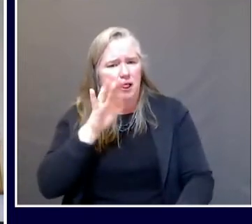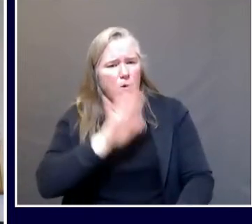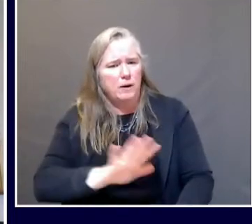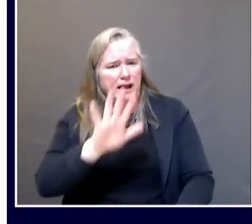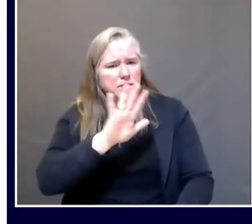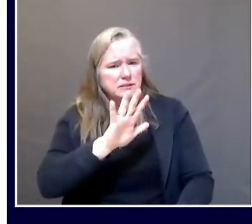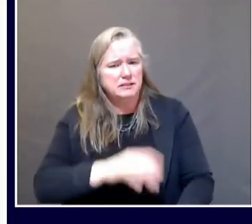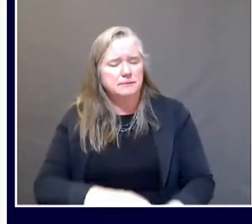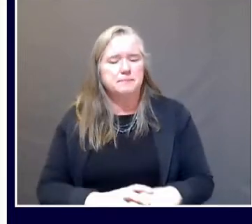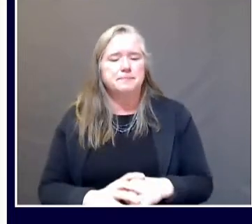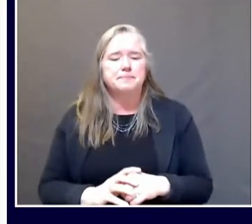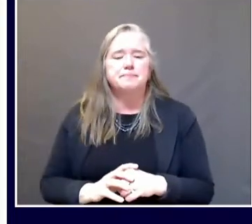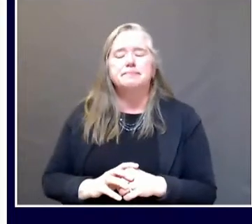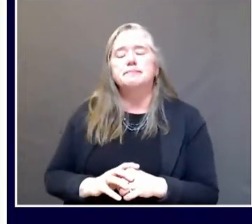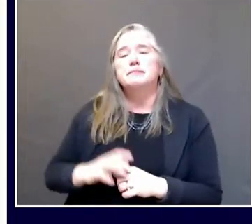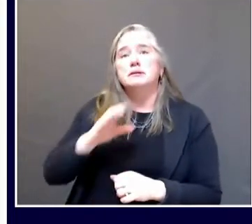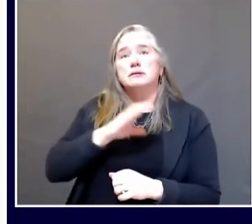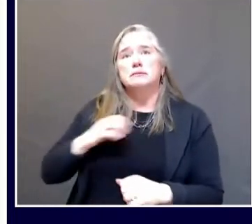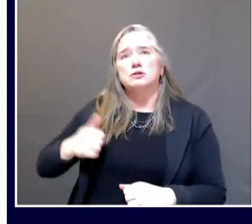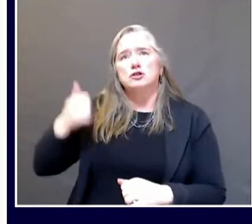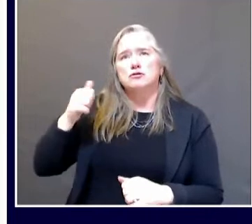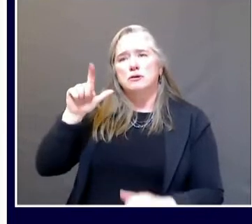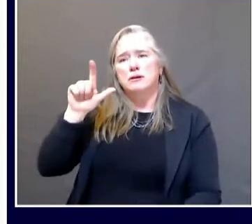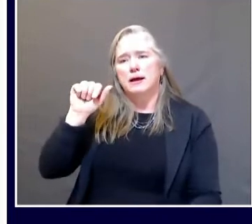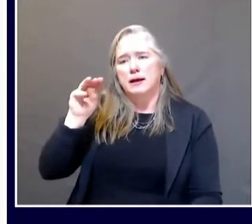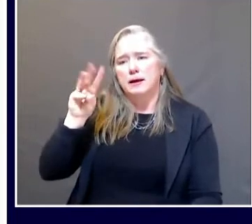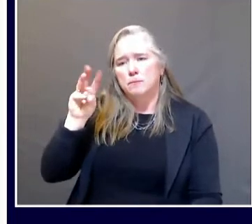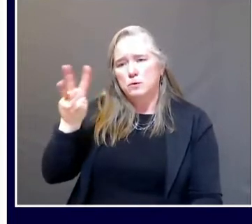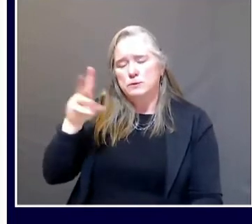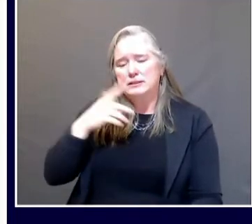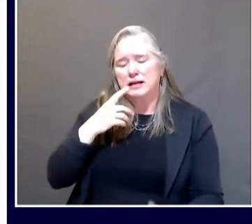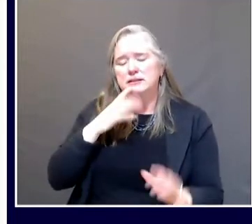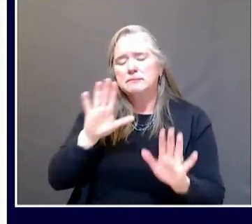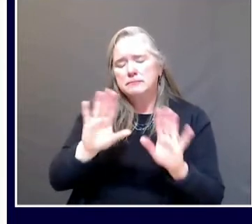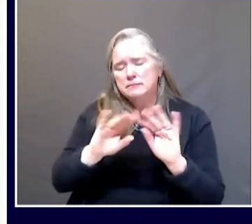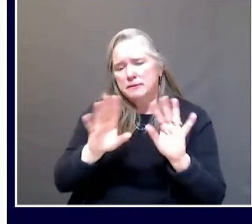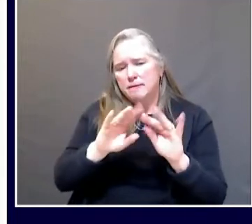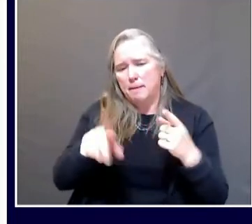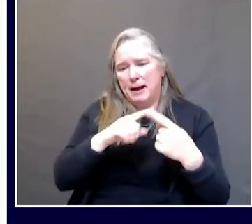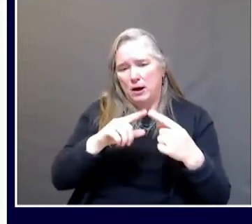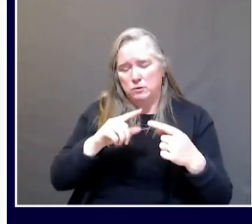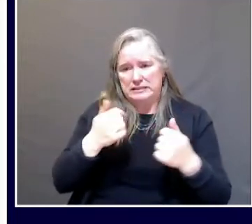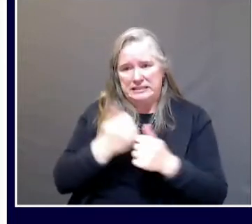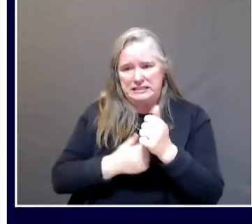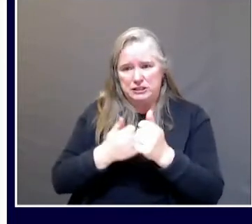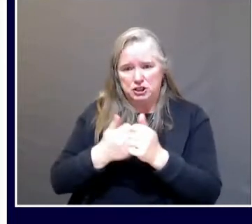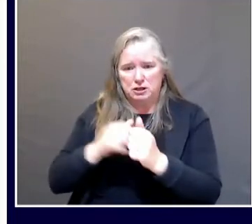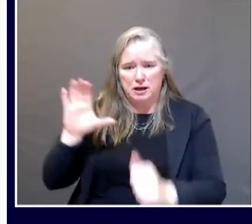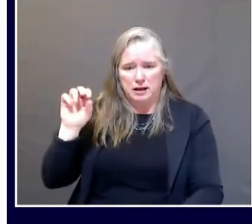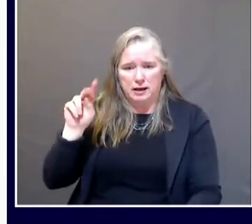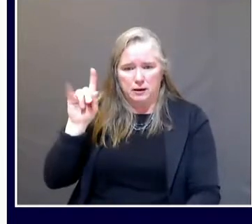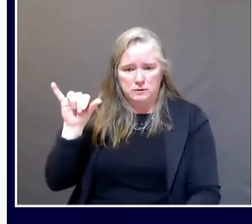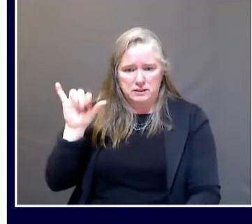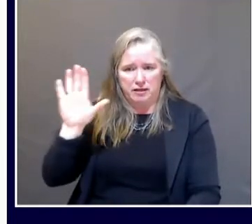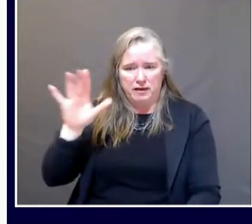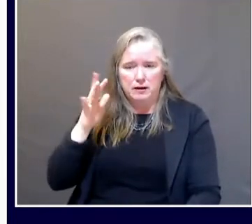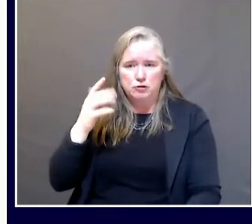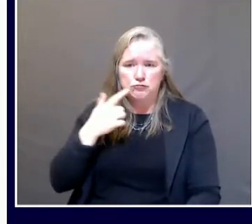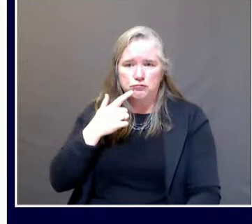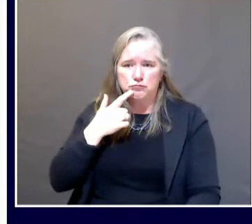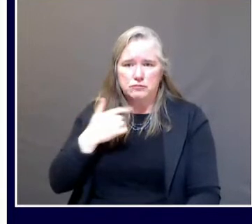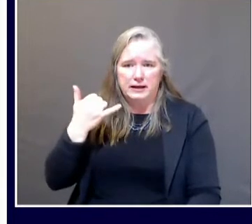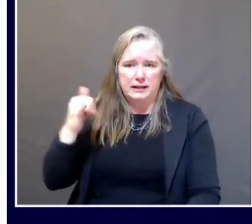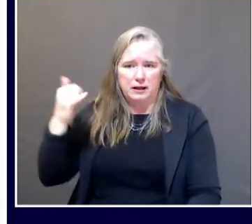some, I think, confusion about county colors. As a reminder, the Department of Health and Human Services, working with